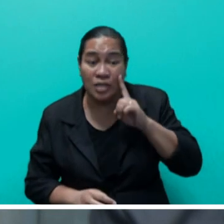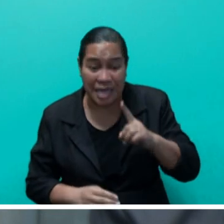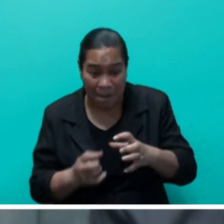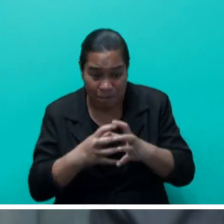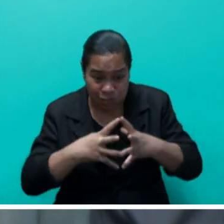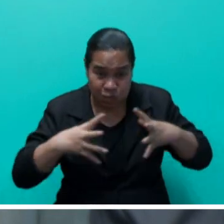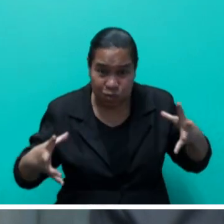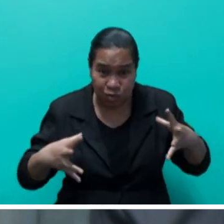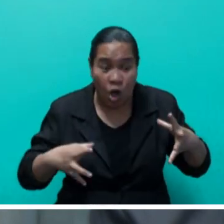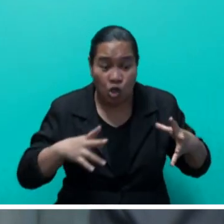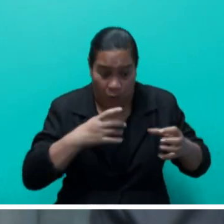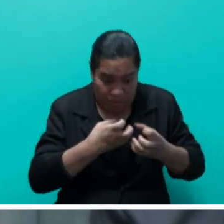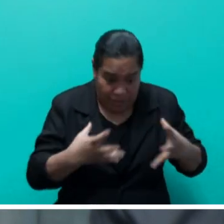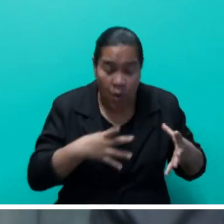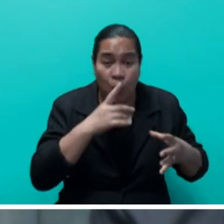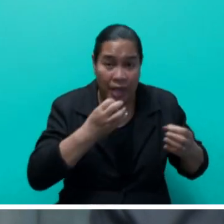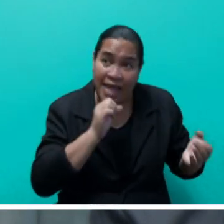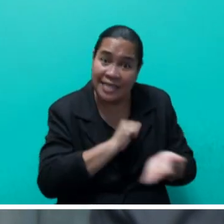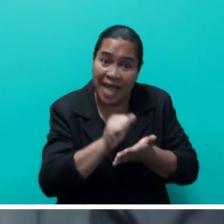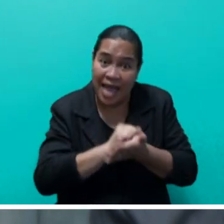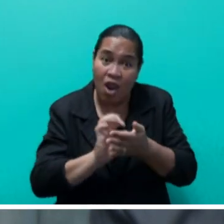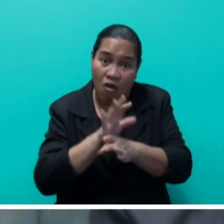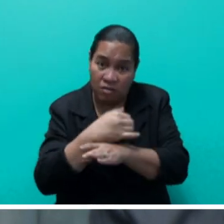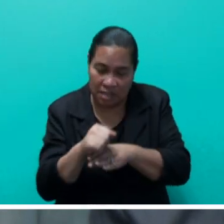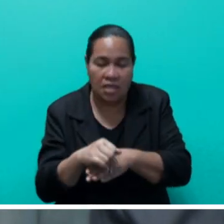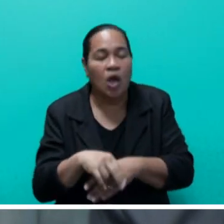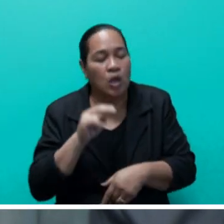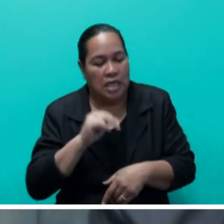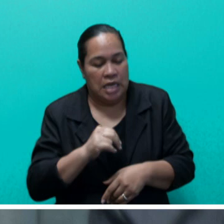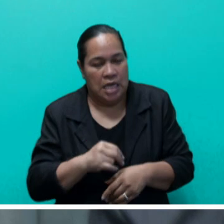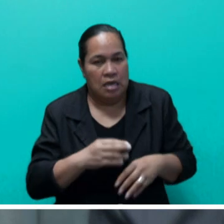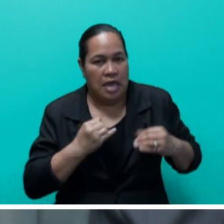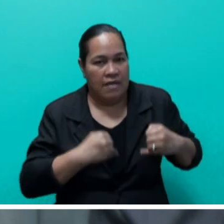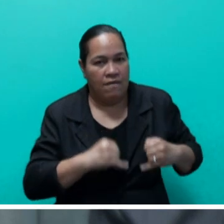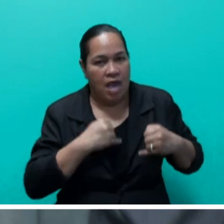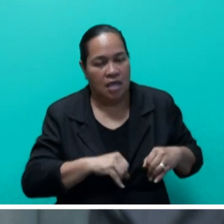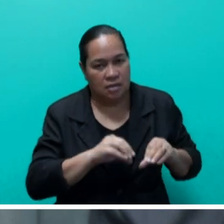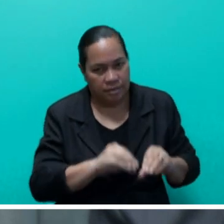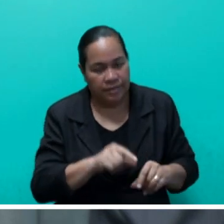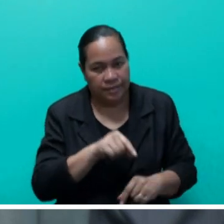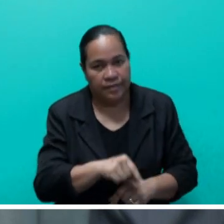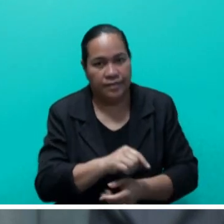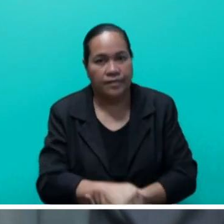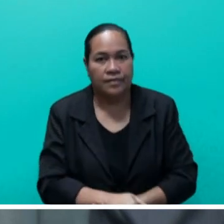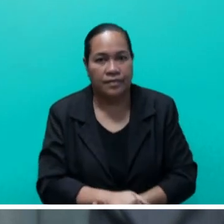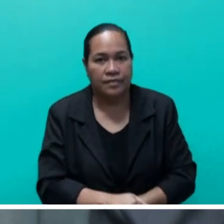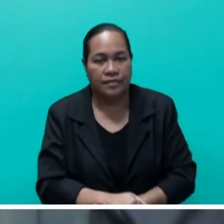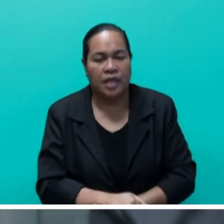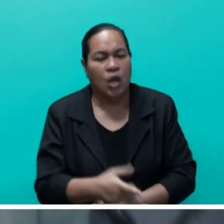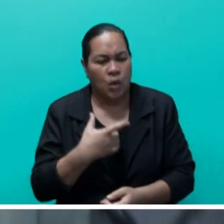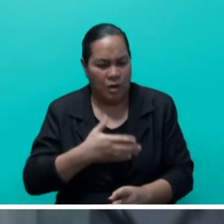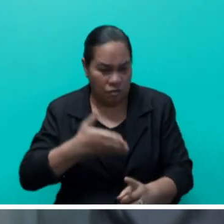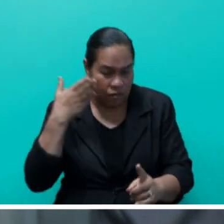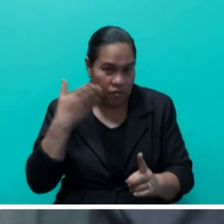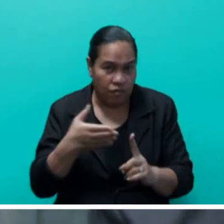export and market sales. In light, Honourable Speaker, sir, with great emphasis on Fiji